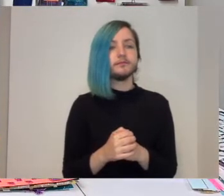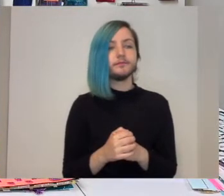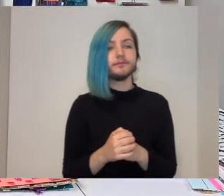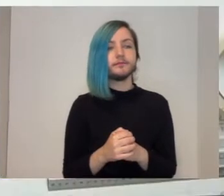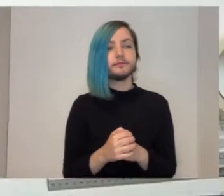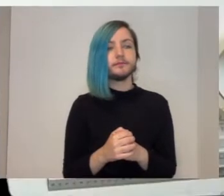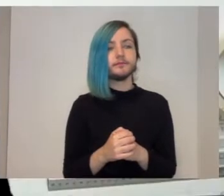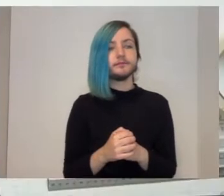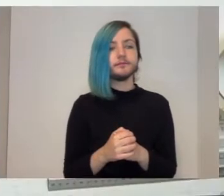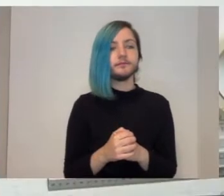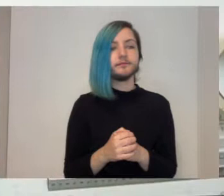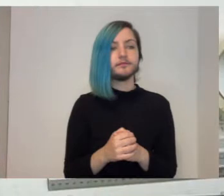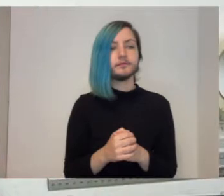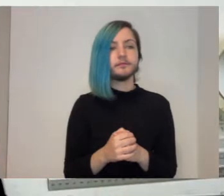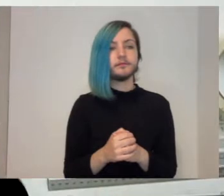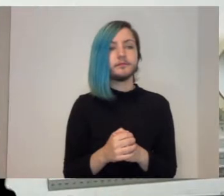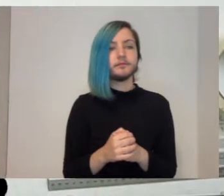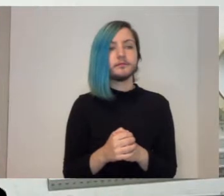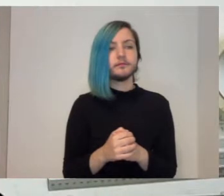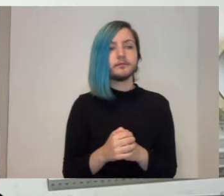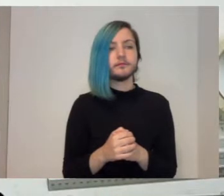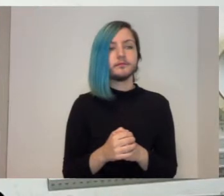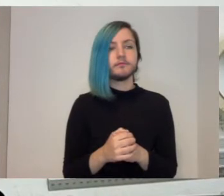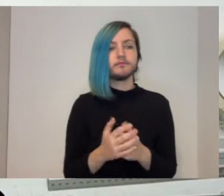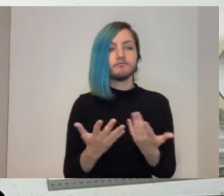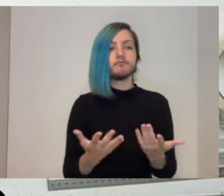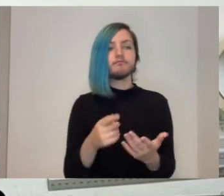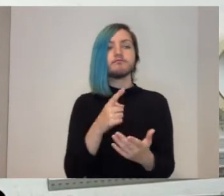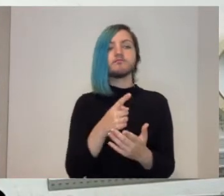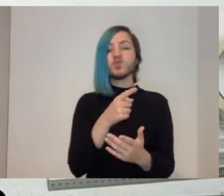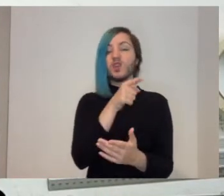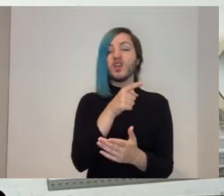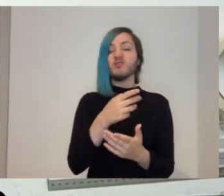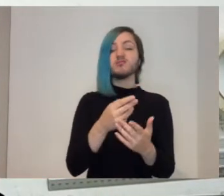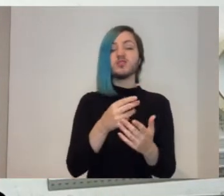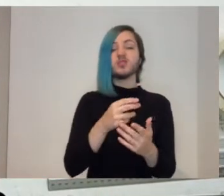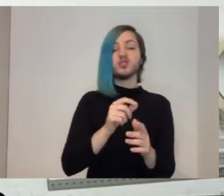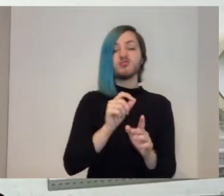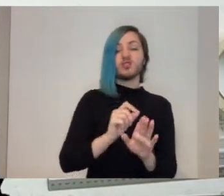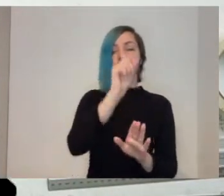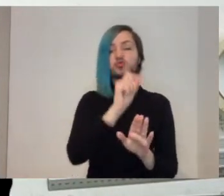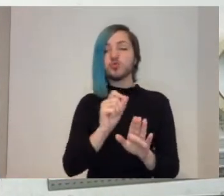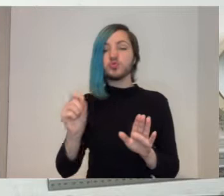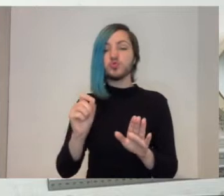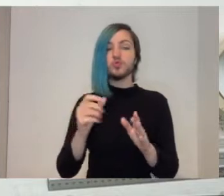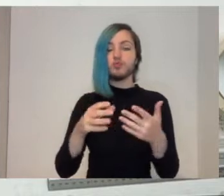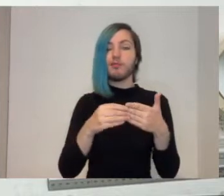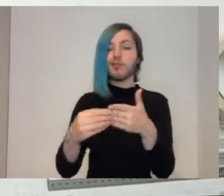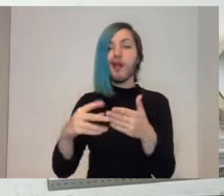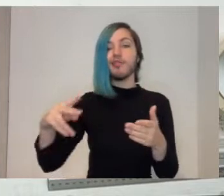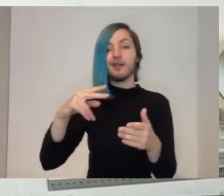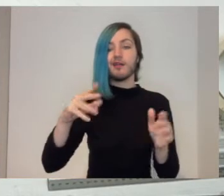like this, so you can see the guide here, we've hand drawn it onto the paper so it just looks like that. Then